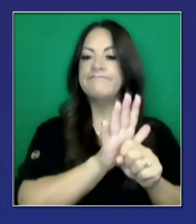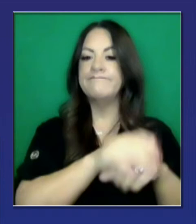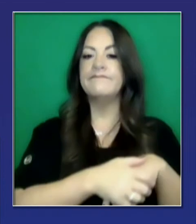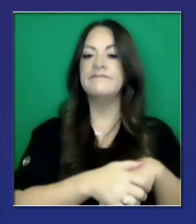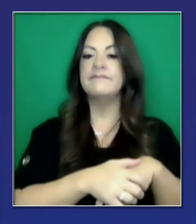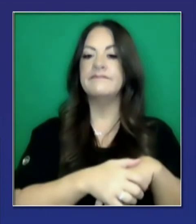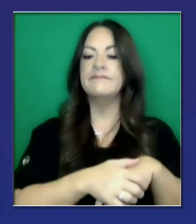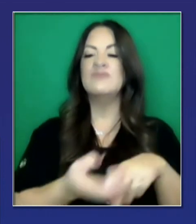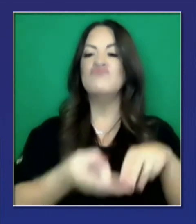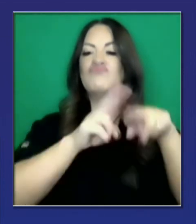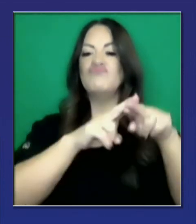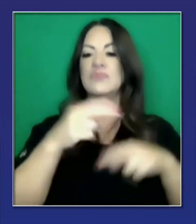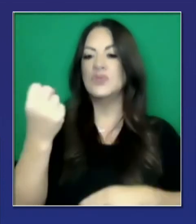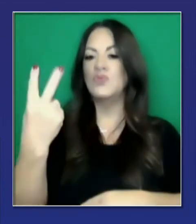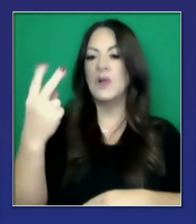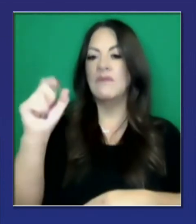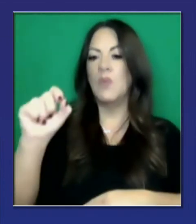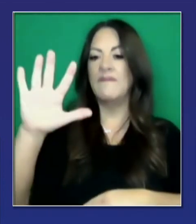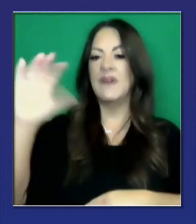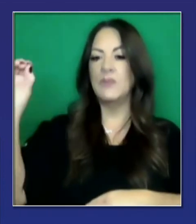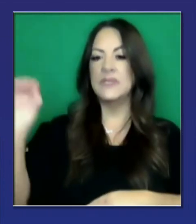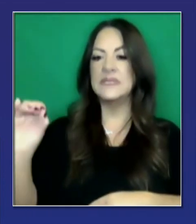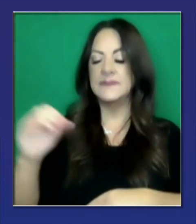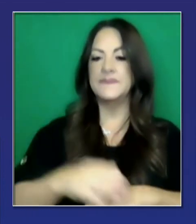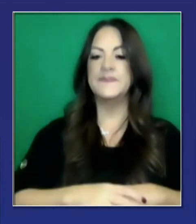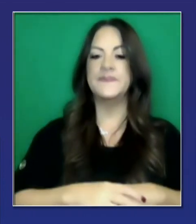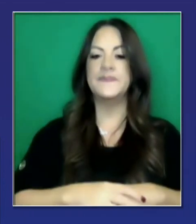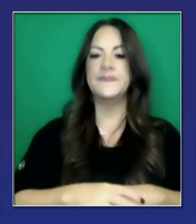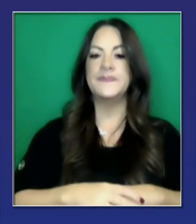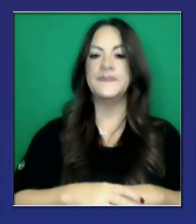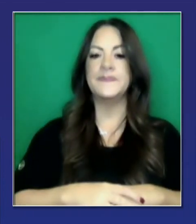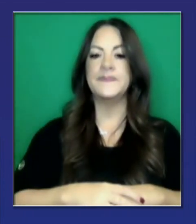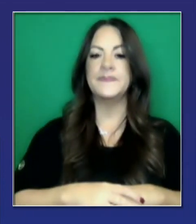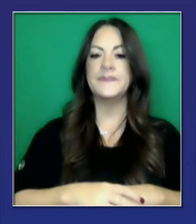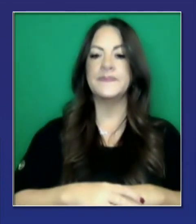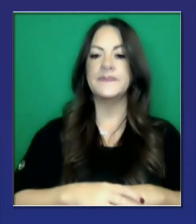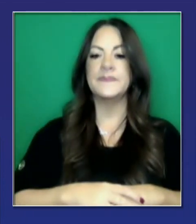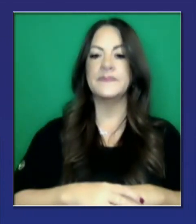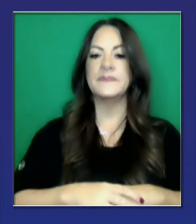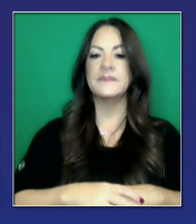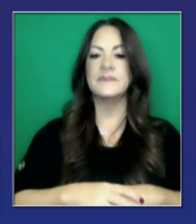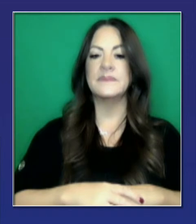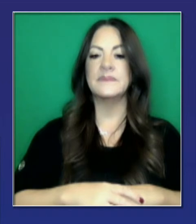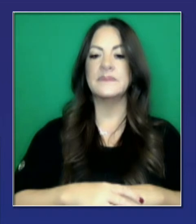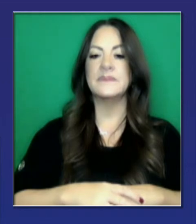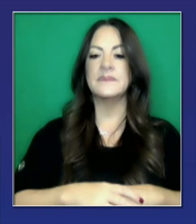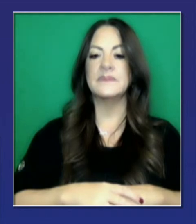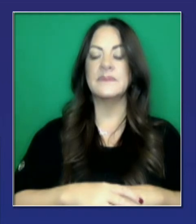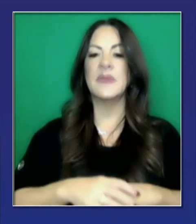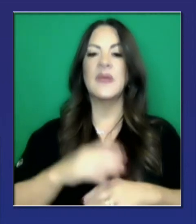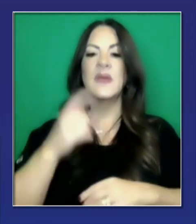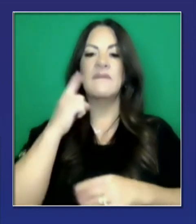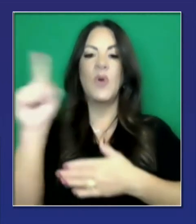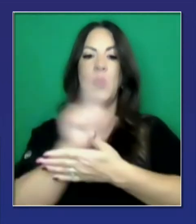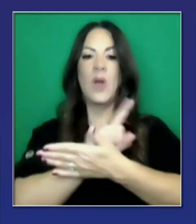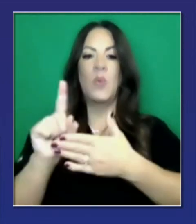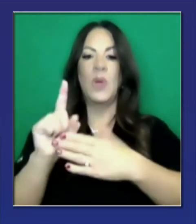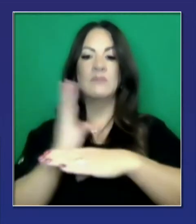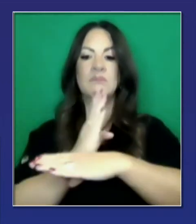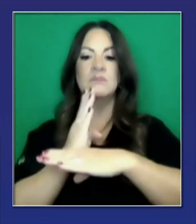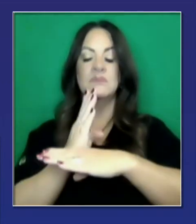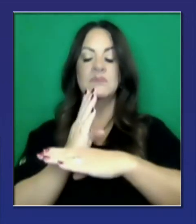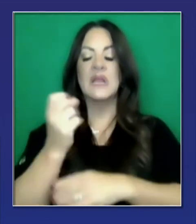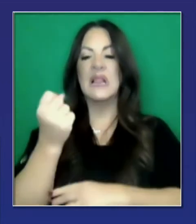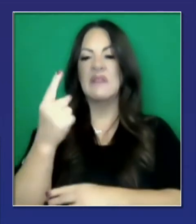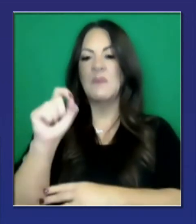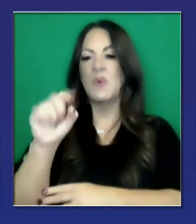on the basis, on the basis, on the basis, on the basis, on the basis, on the basis, on the basis, on the basis, on the basis, on the basis, on the basis, on the basis, on the basis,